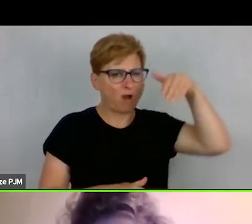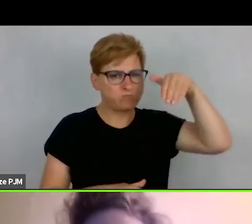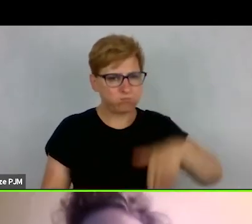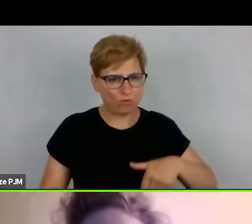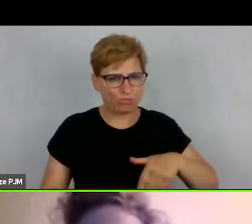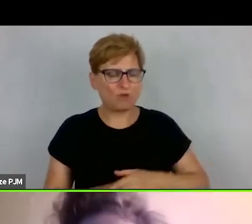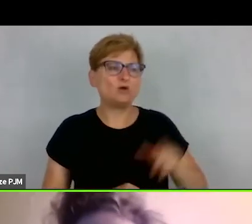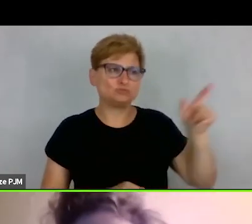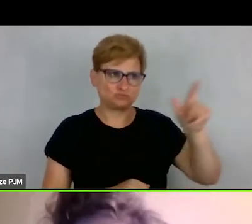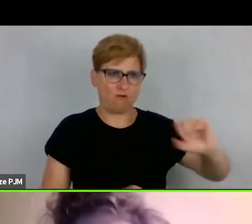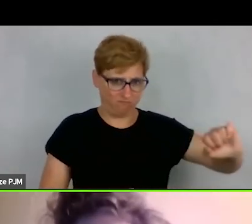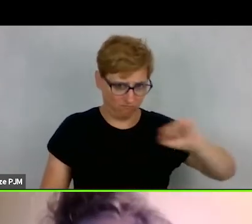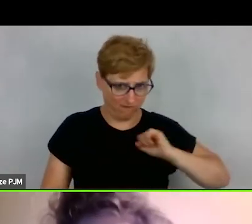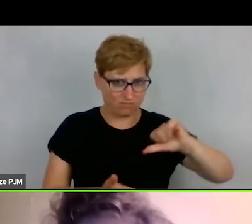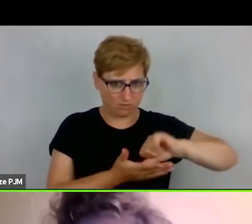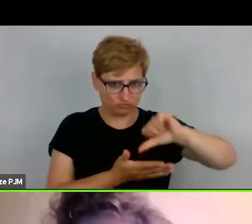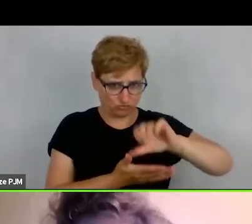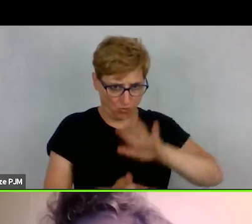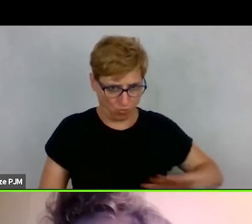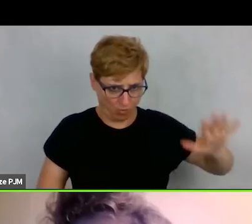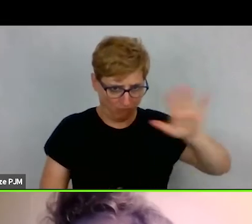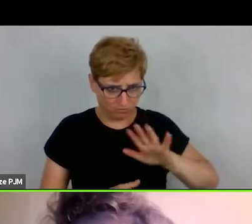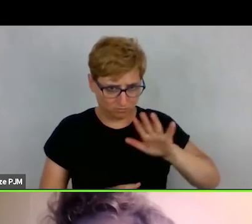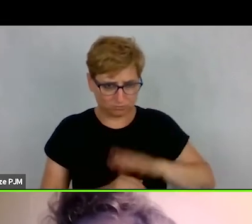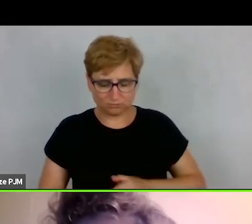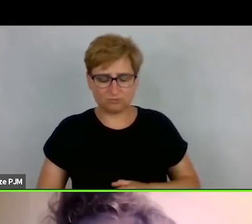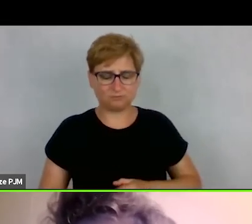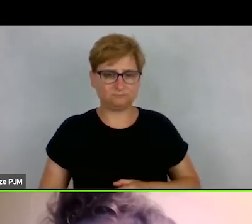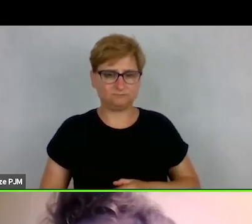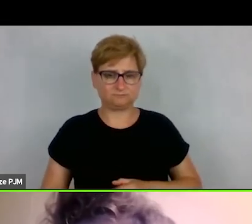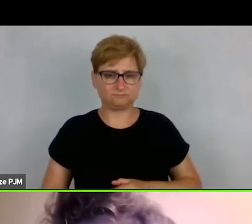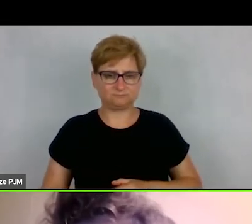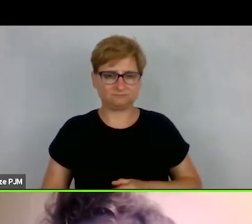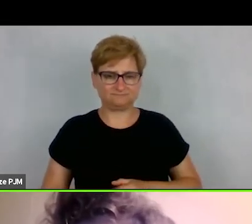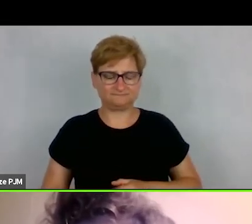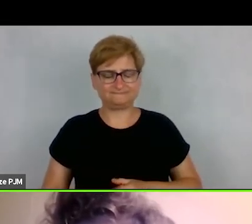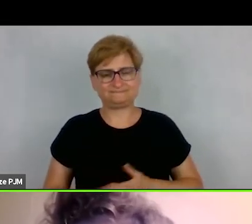it's still very hard to place to work and to have this work done, isn't it?